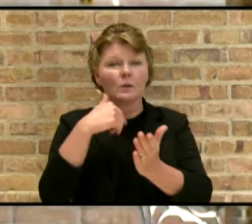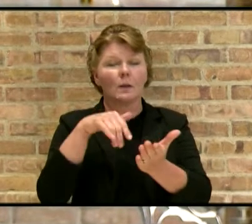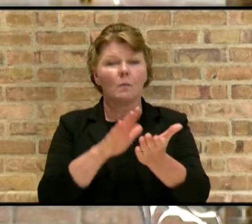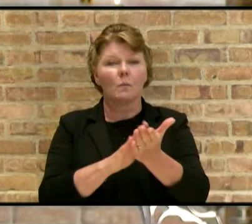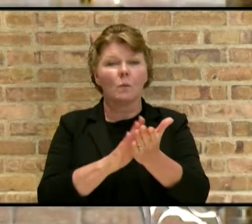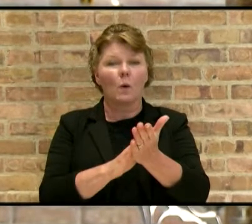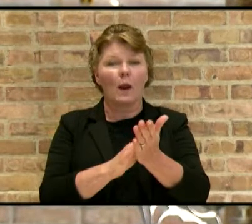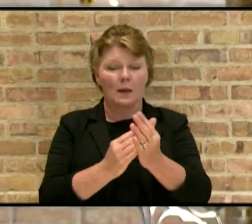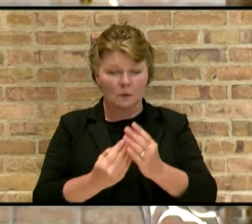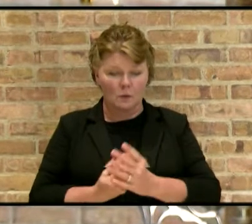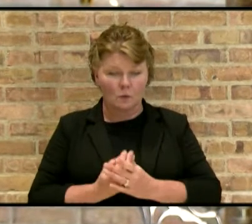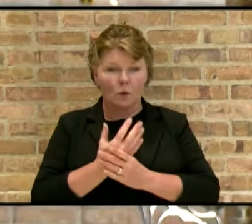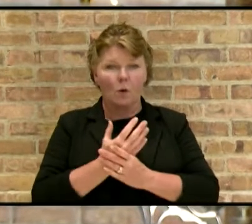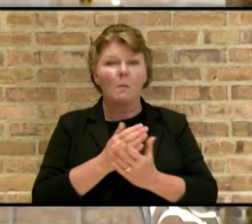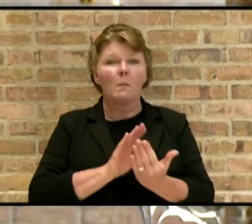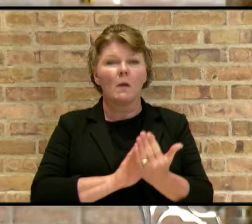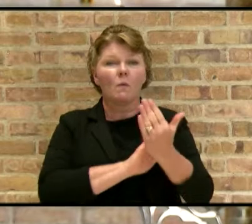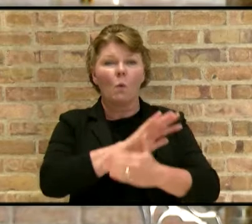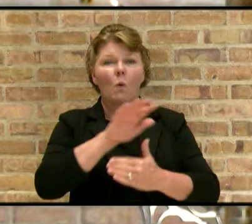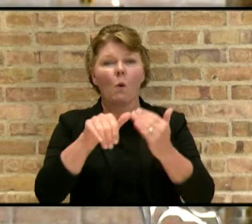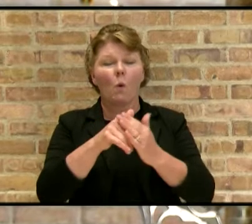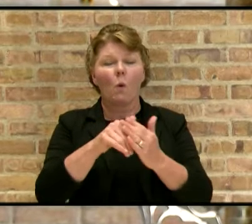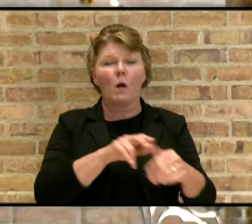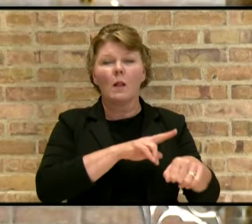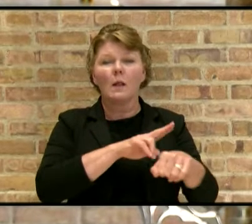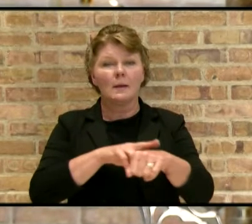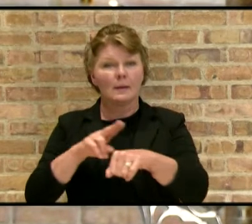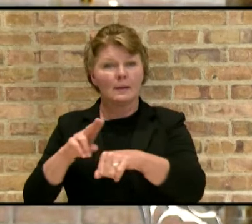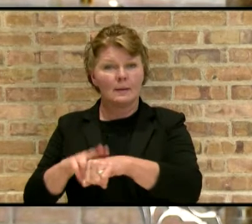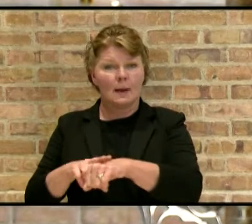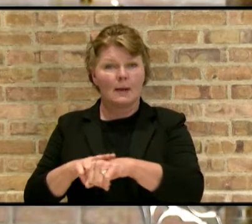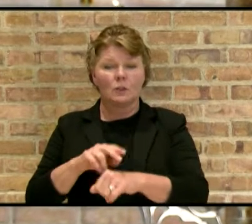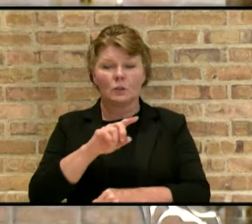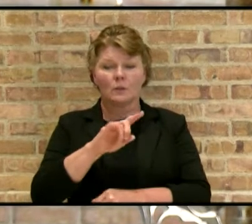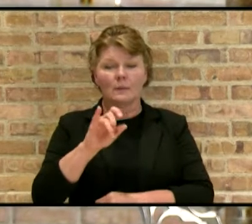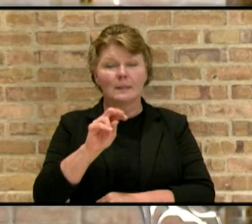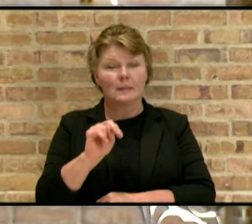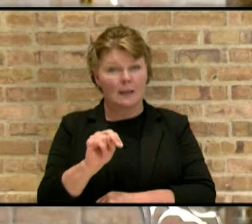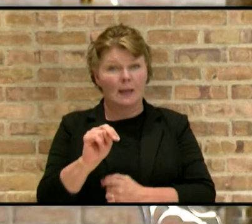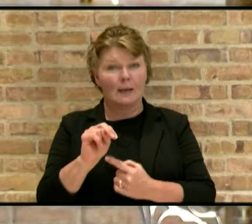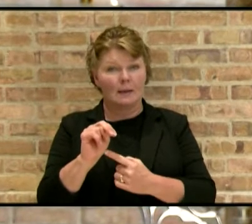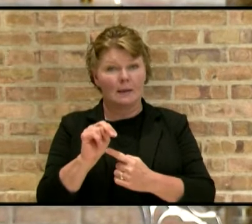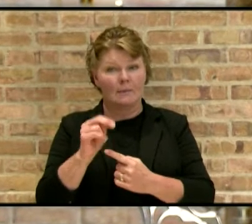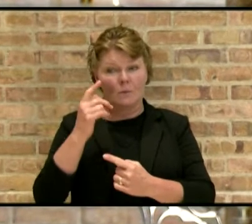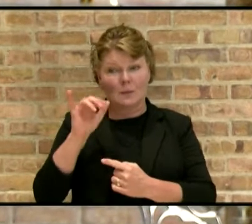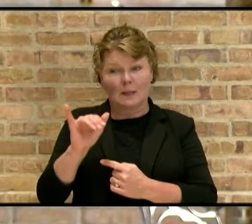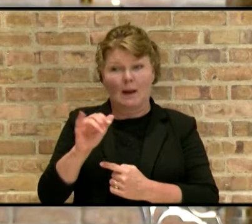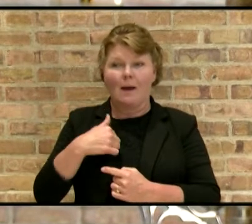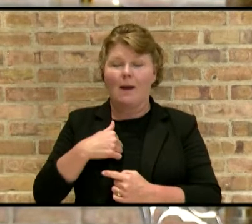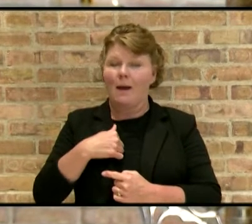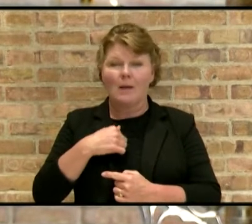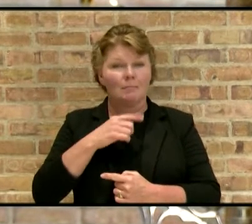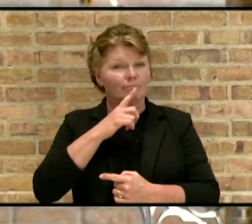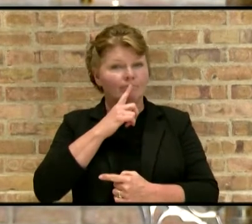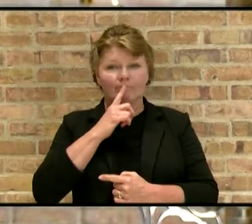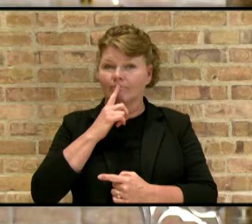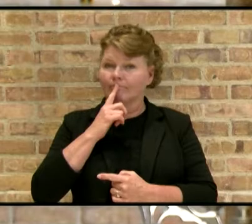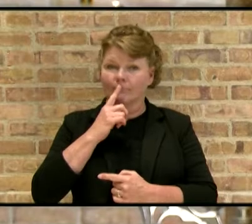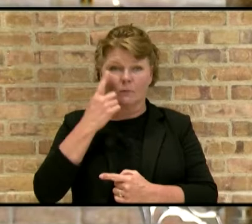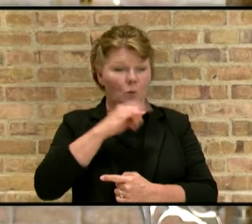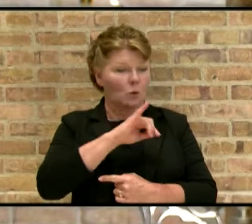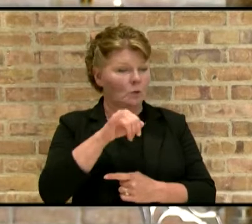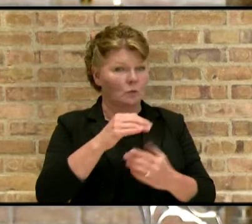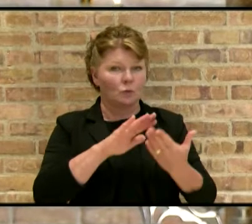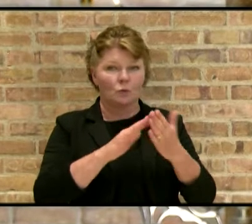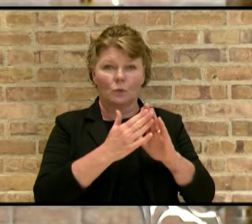to sprout up before all the nations. For Zion's sake, I will not keep silent, and for Jerusalem's